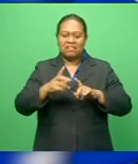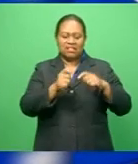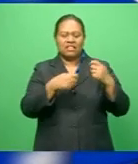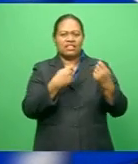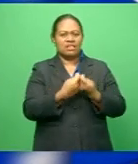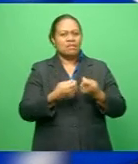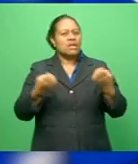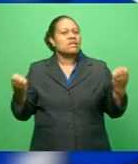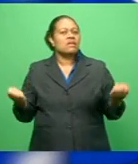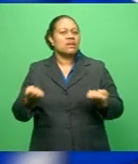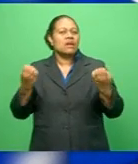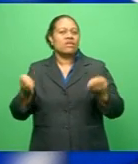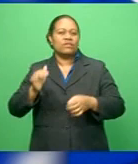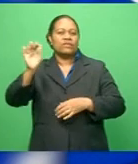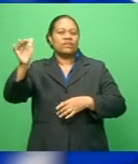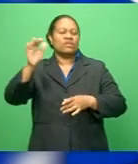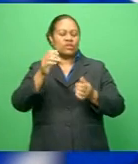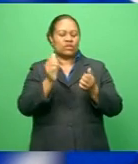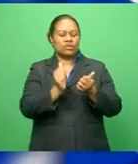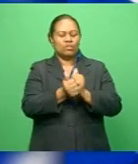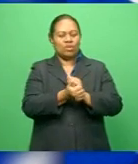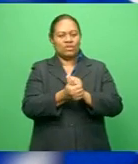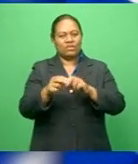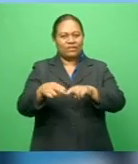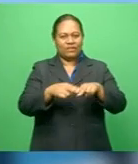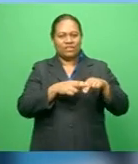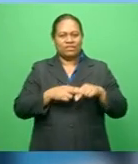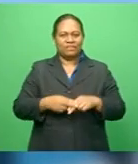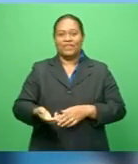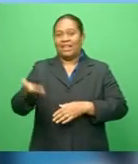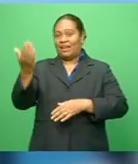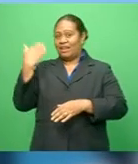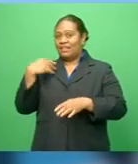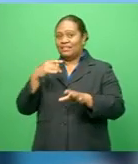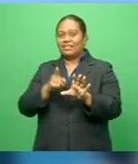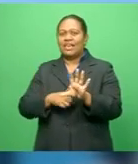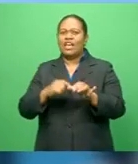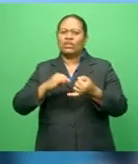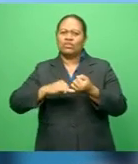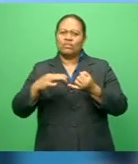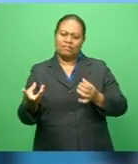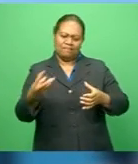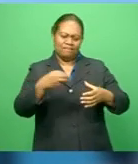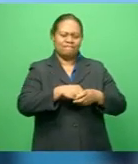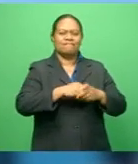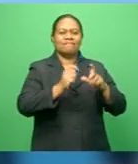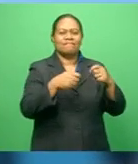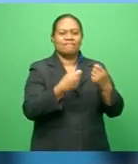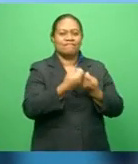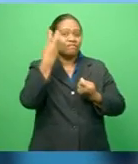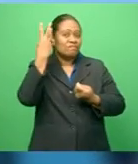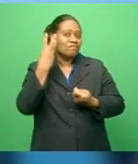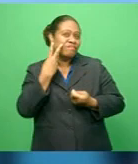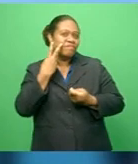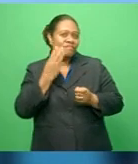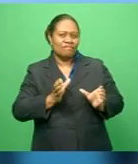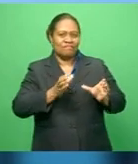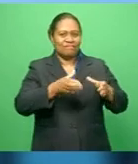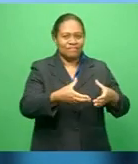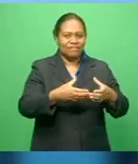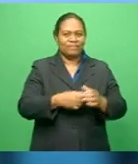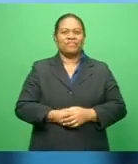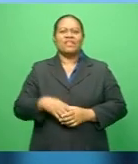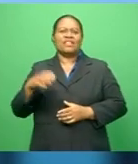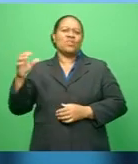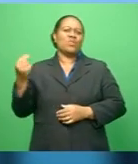encouraging for the future of the sport in Fiji. Last year, Sophia was part of Team Fiji's women's laser class team that